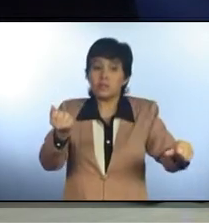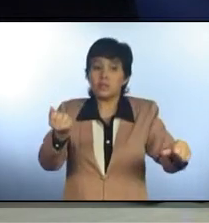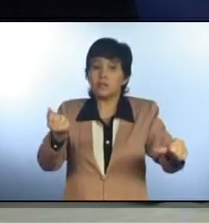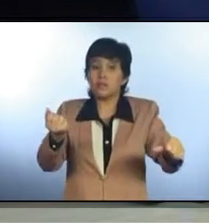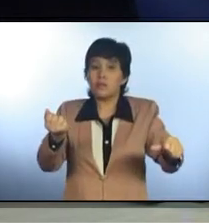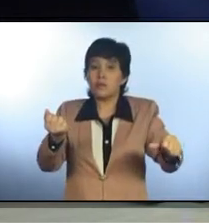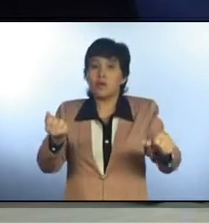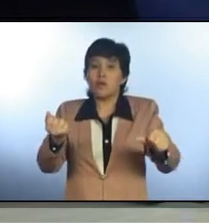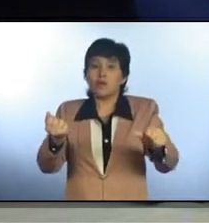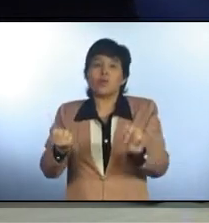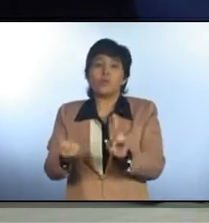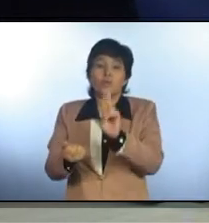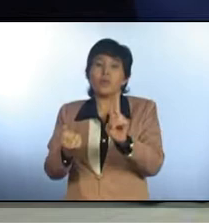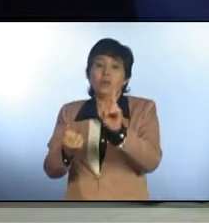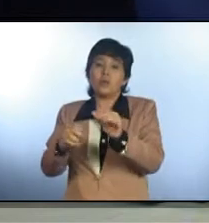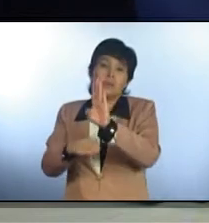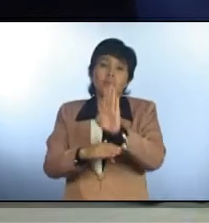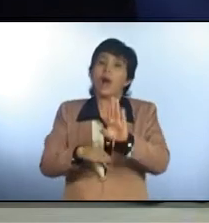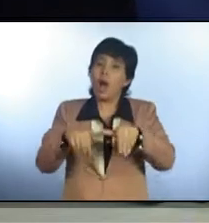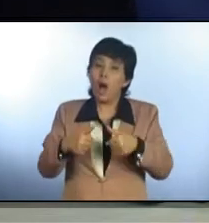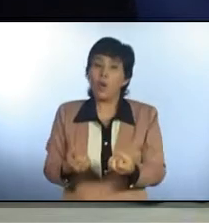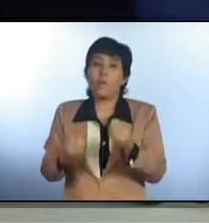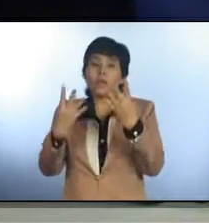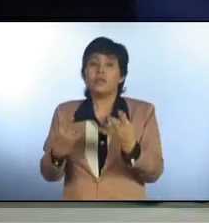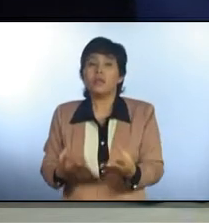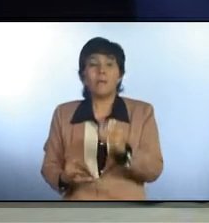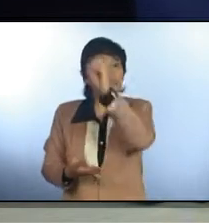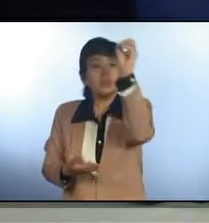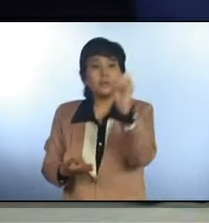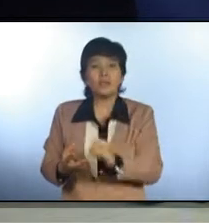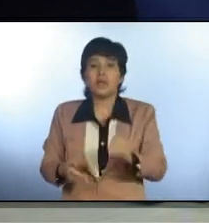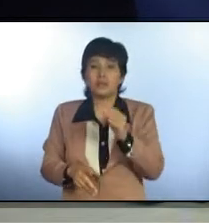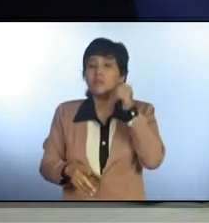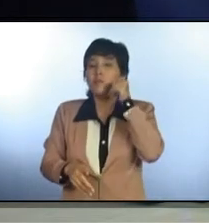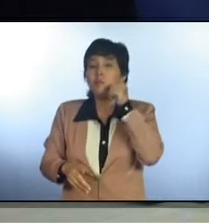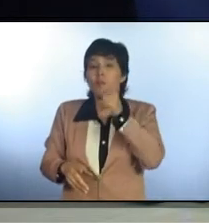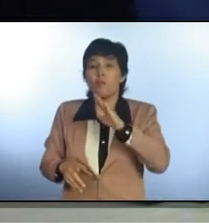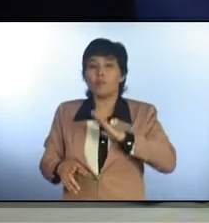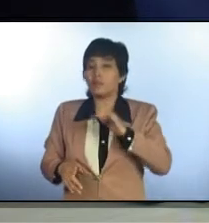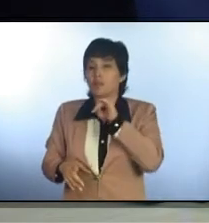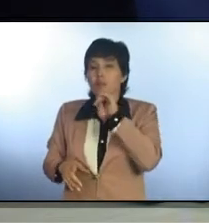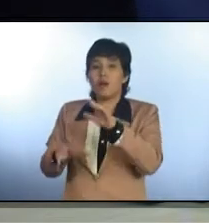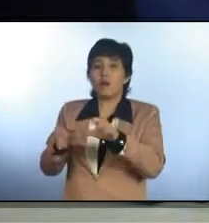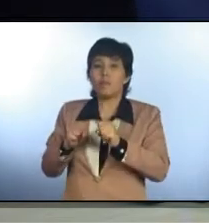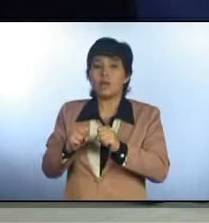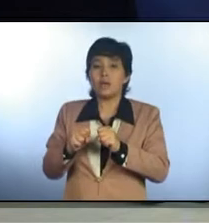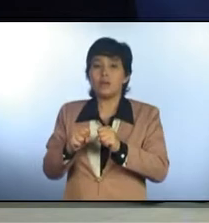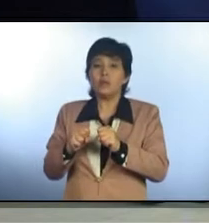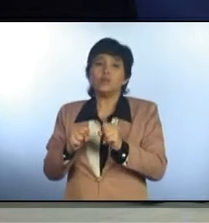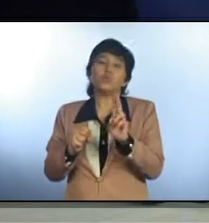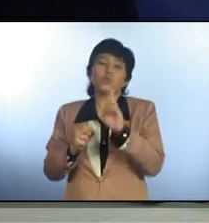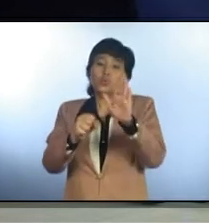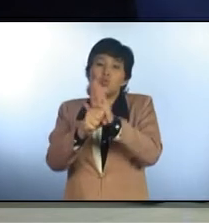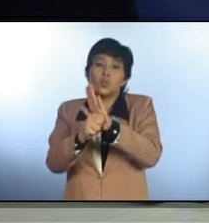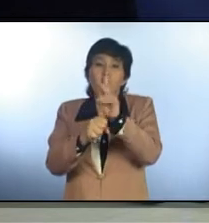by Calcium and Enlin. They'll show how many % of women didn't take enough calcium, and